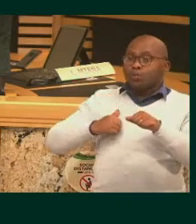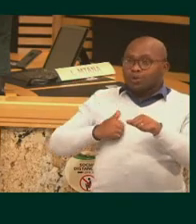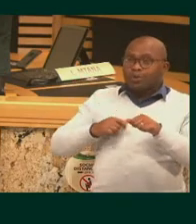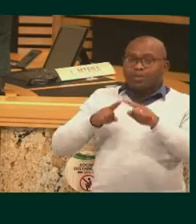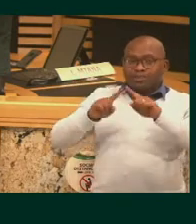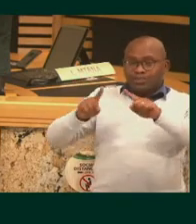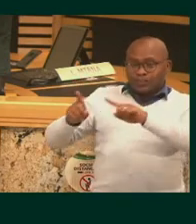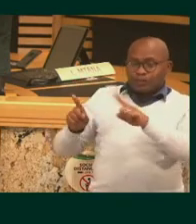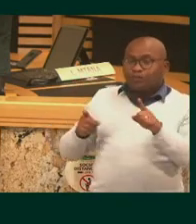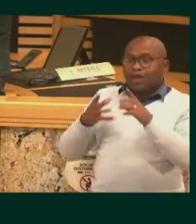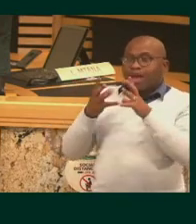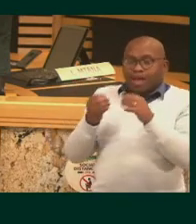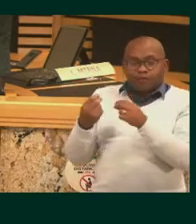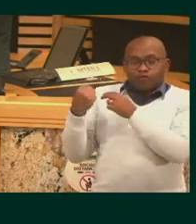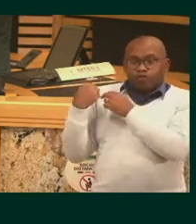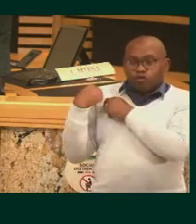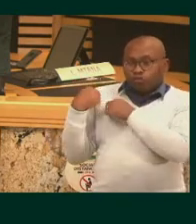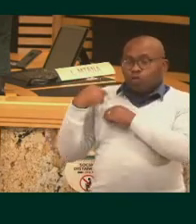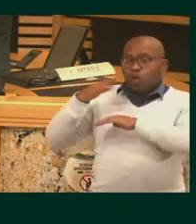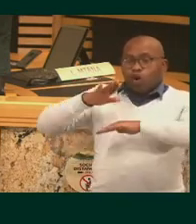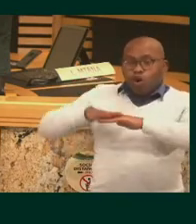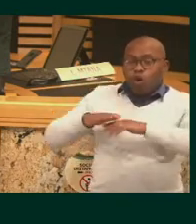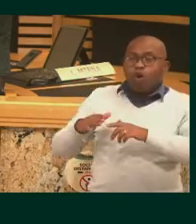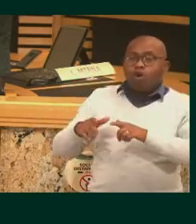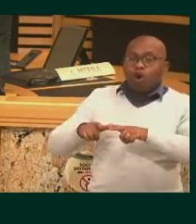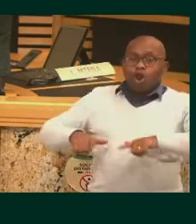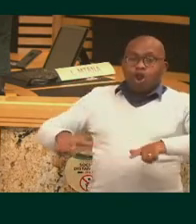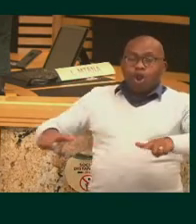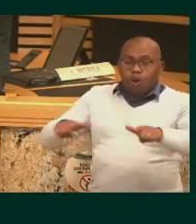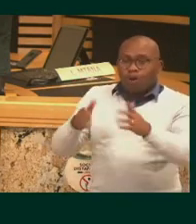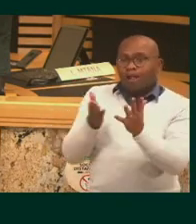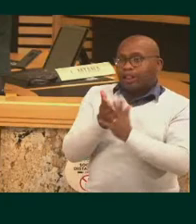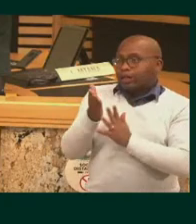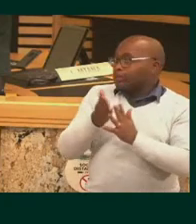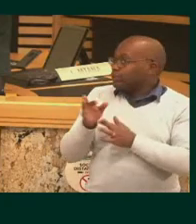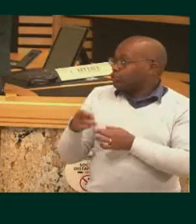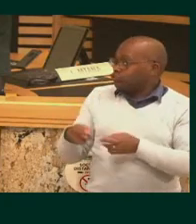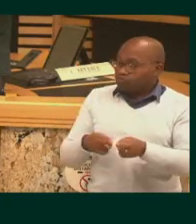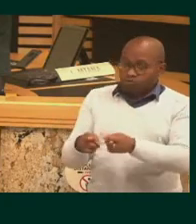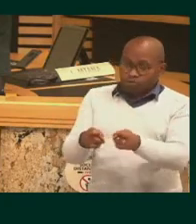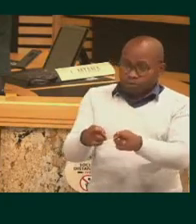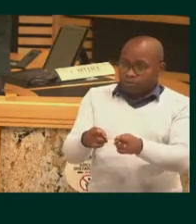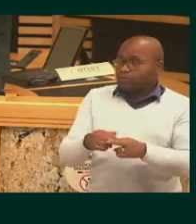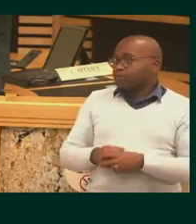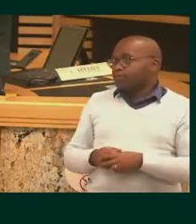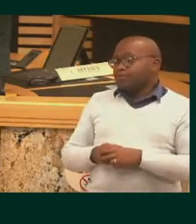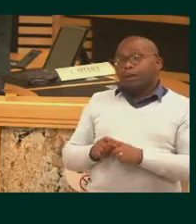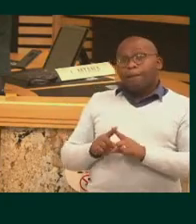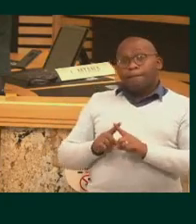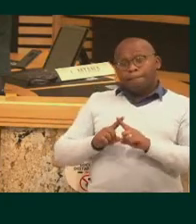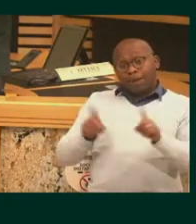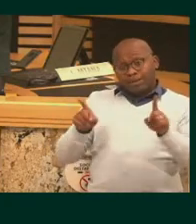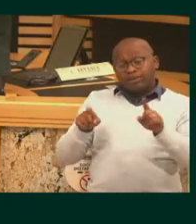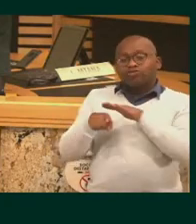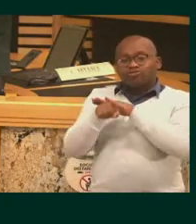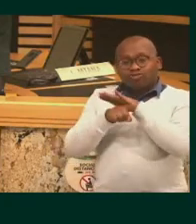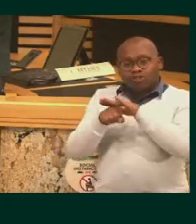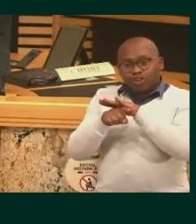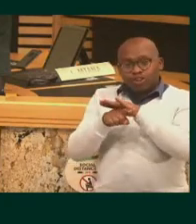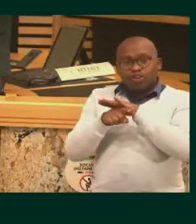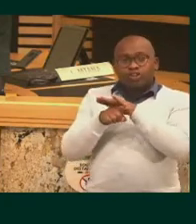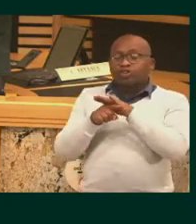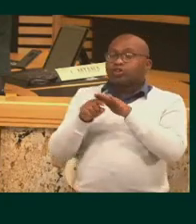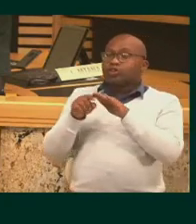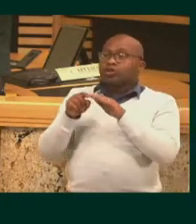almost 90% are local access Roads connecting Villages and not leading to tourism centers however the district to rural roads and the